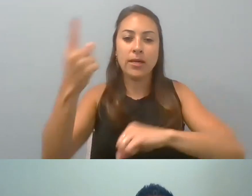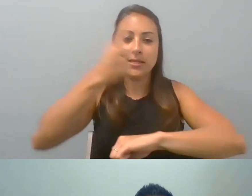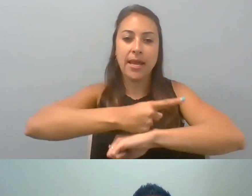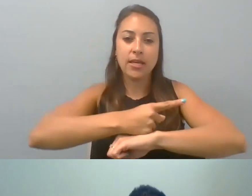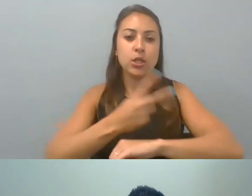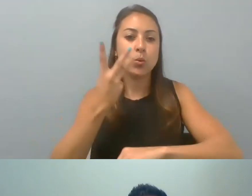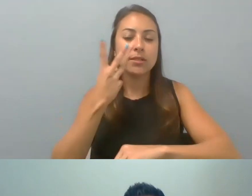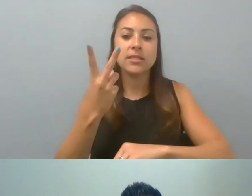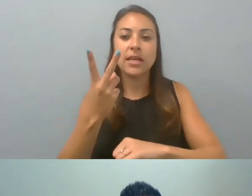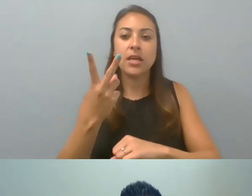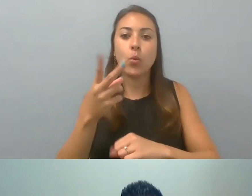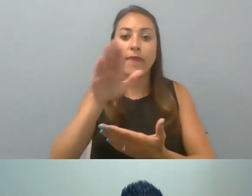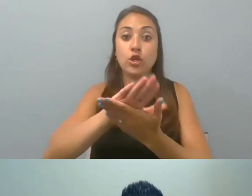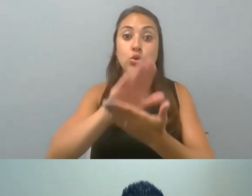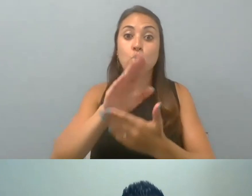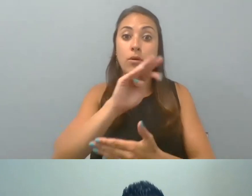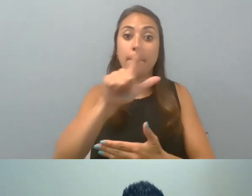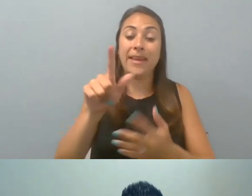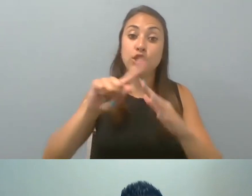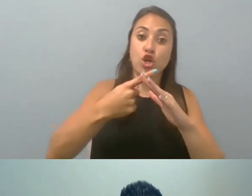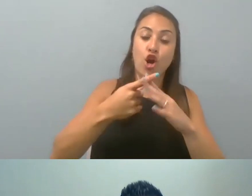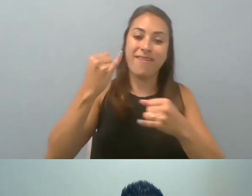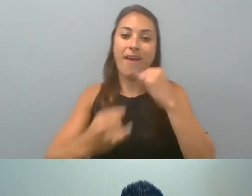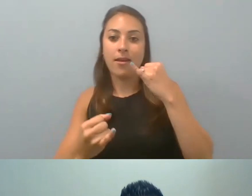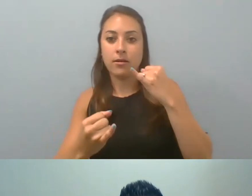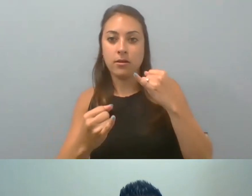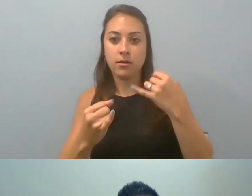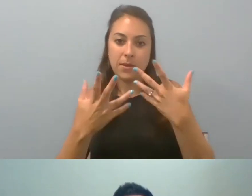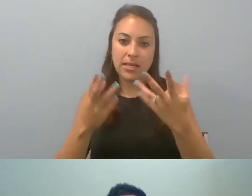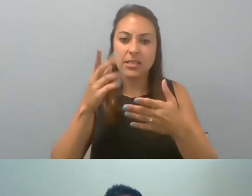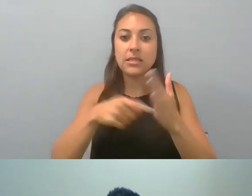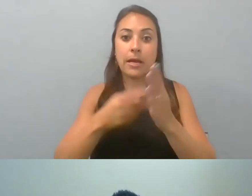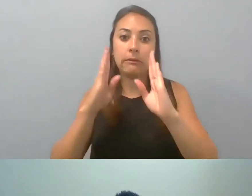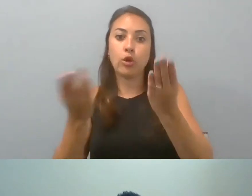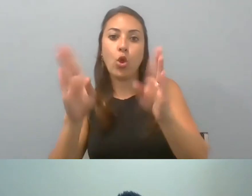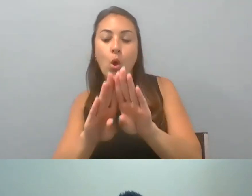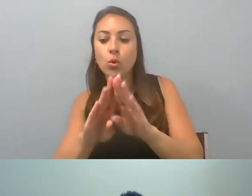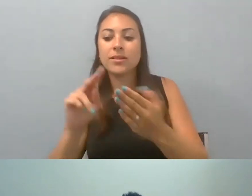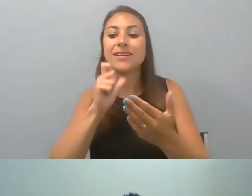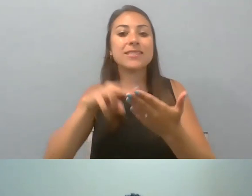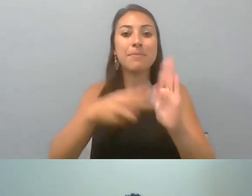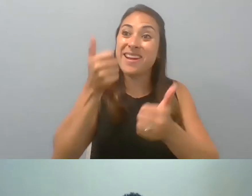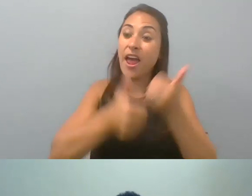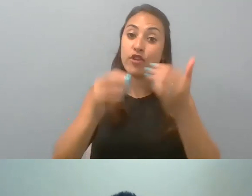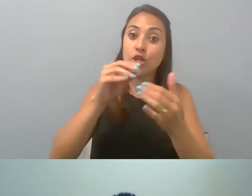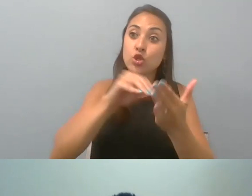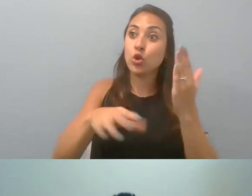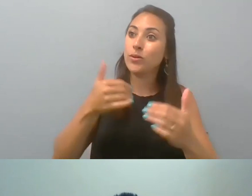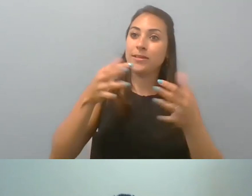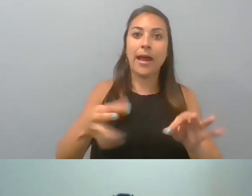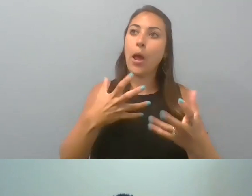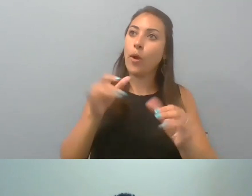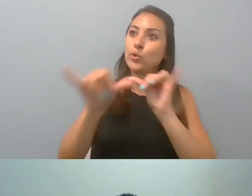when academic meal plans begin and end, because there are windows. It's not like every student who stays around during winter break, for